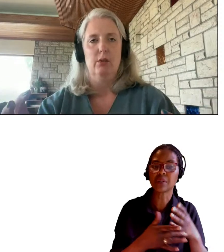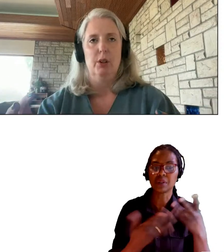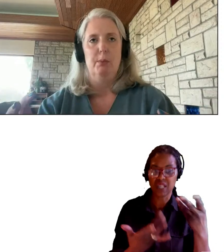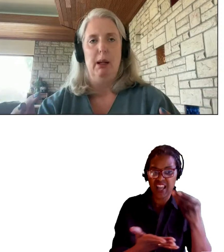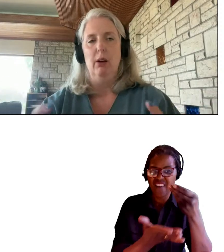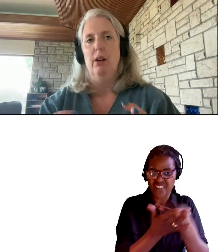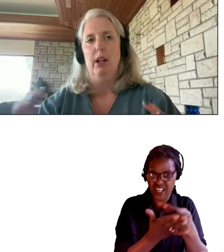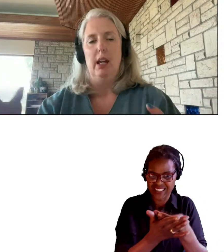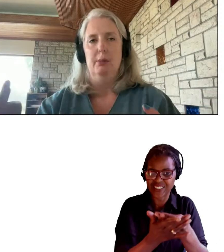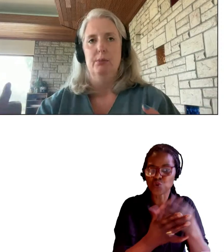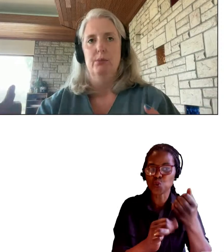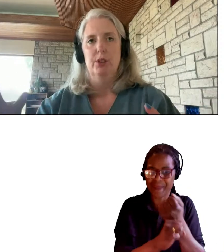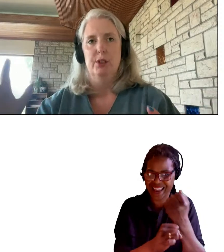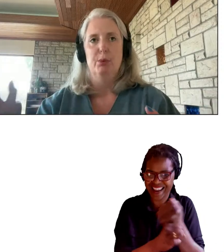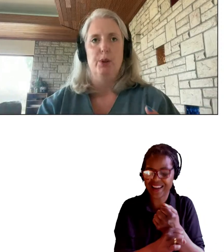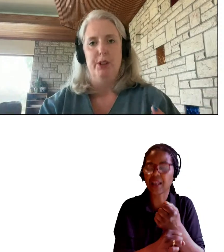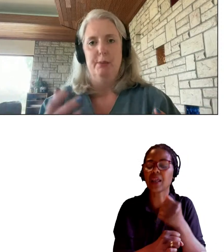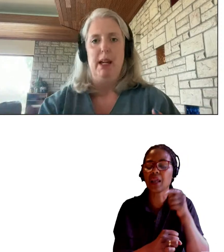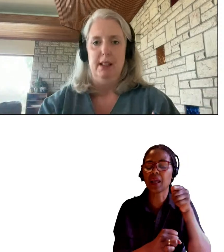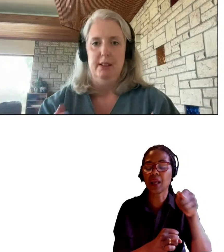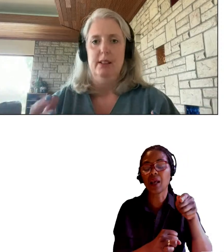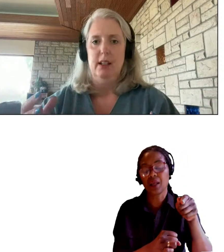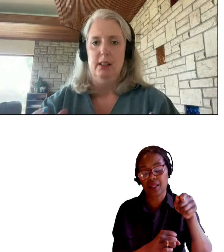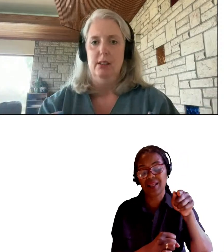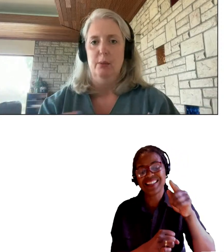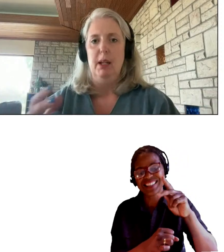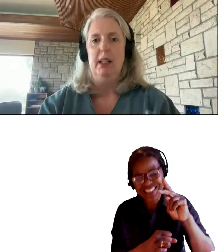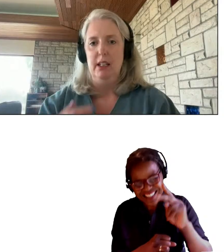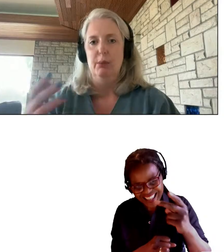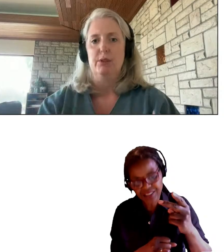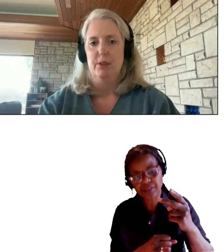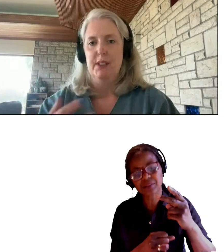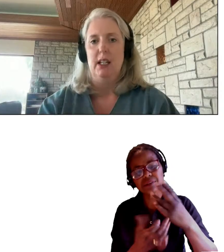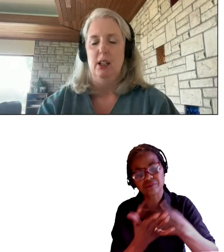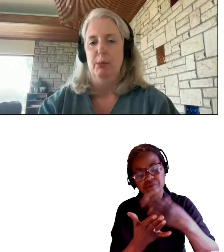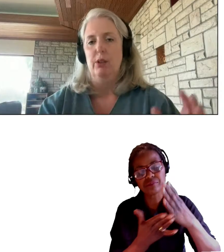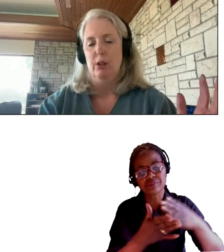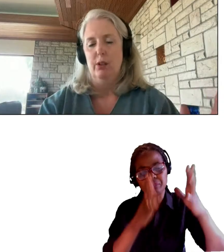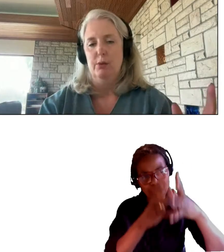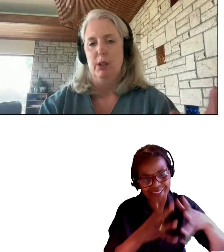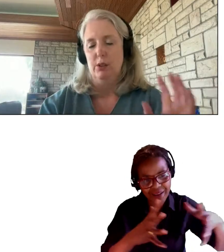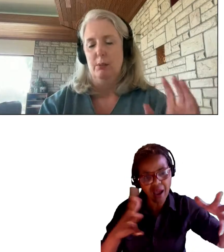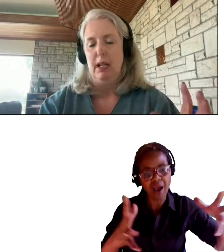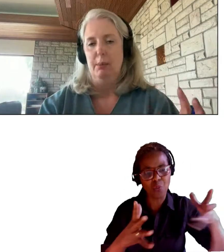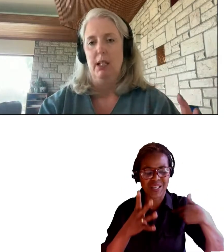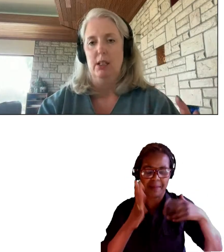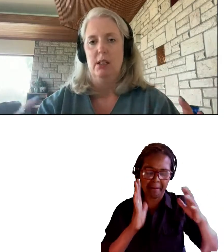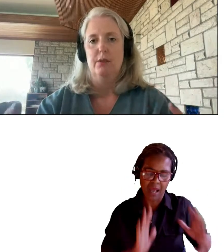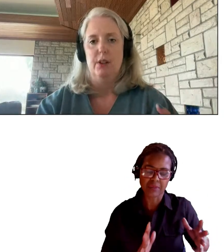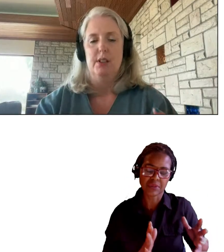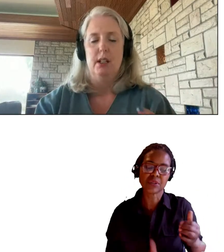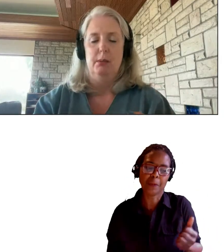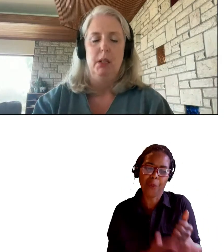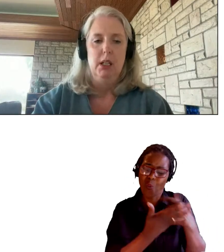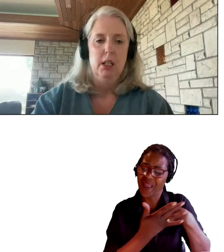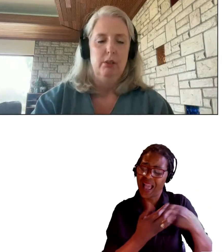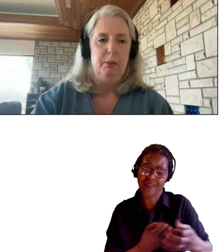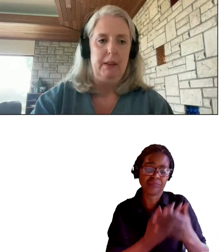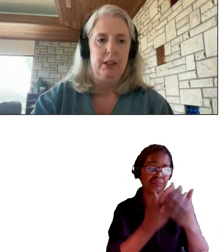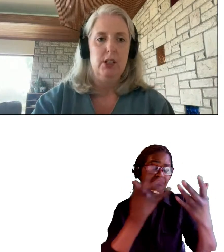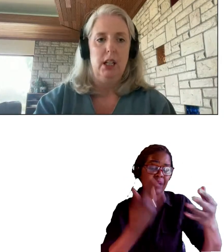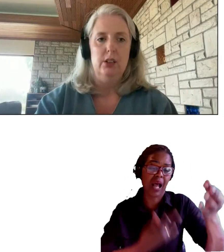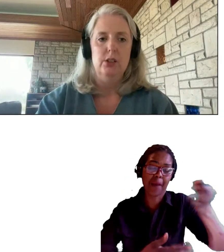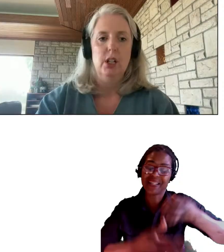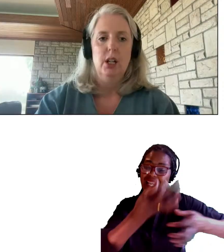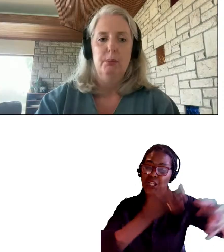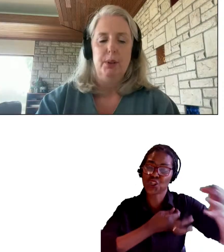this second round bigger and to support the demand and unmet need that we sort of seen coming through, because we got so many applications the first time. We've